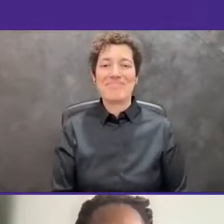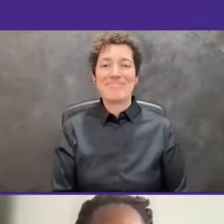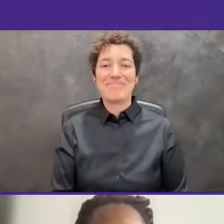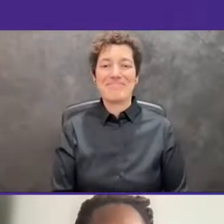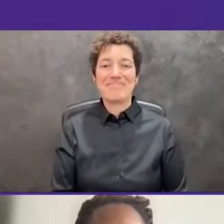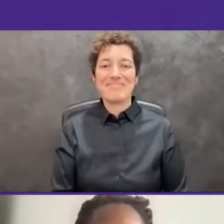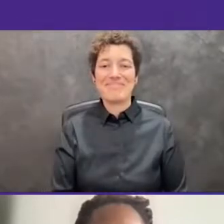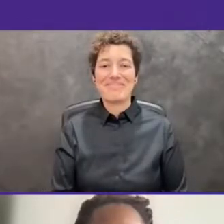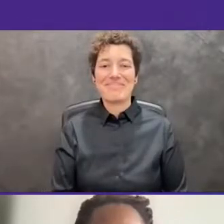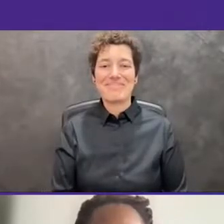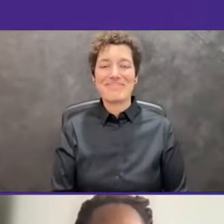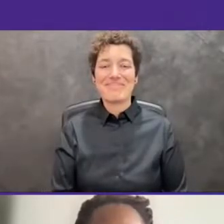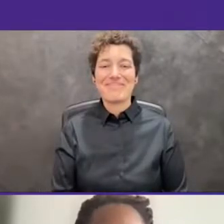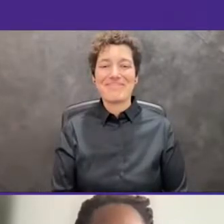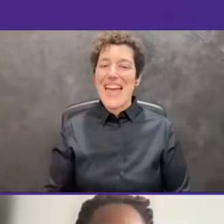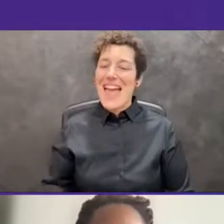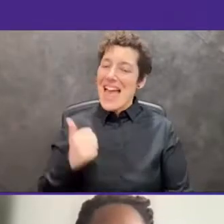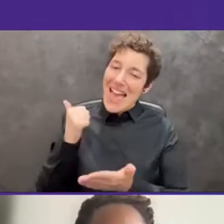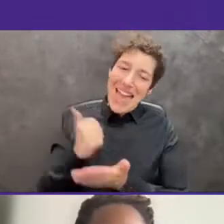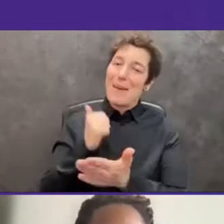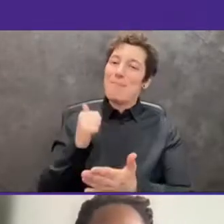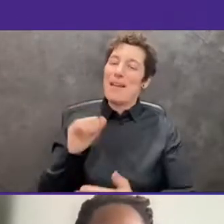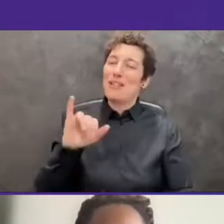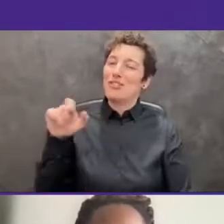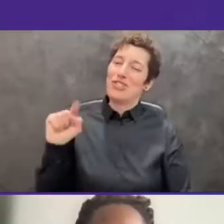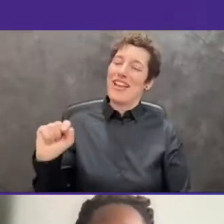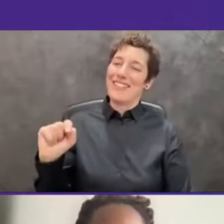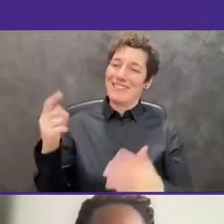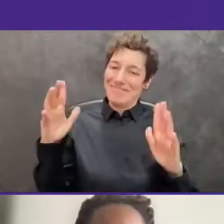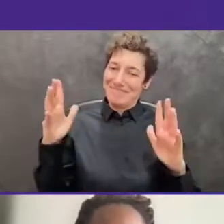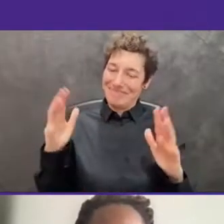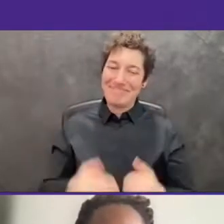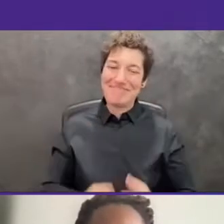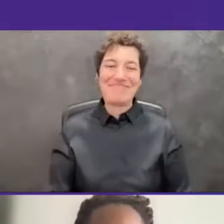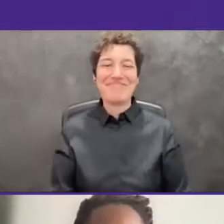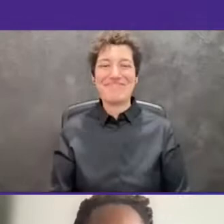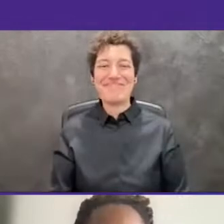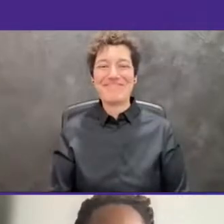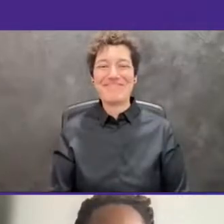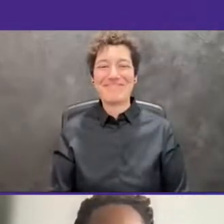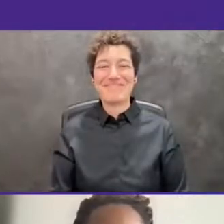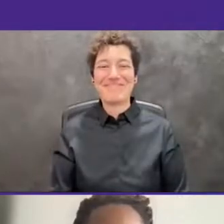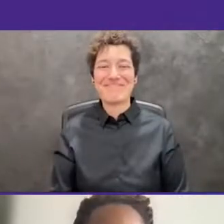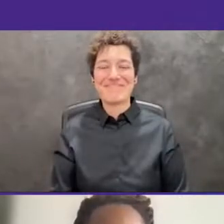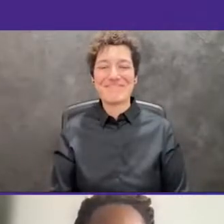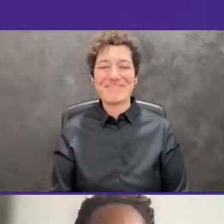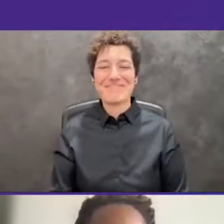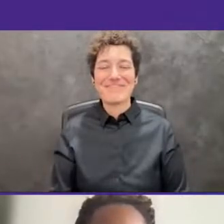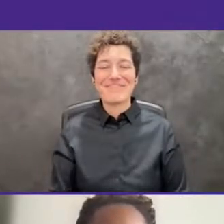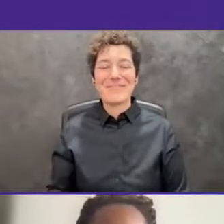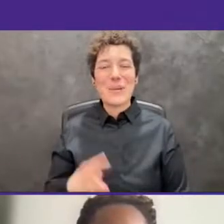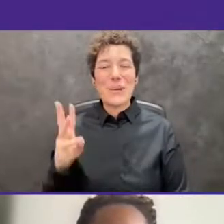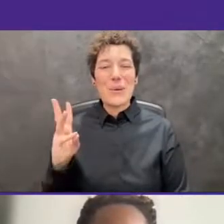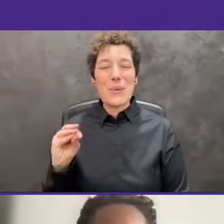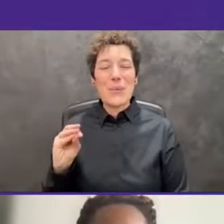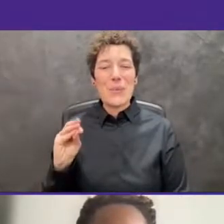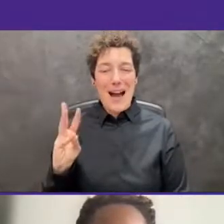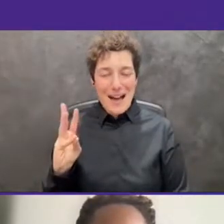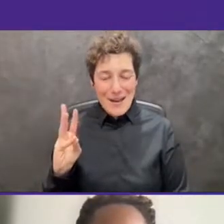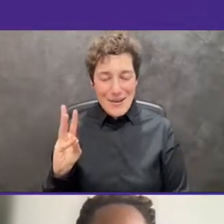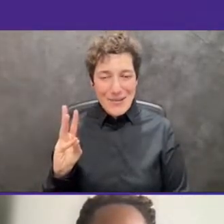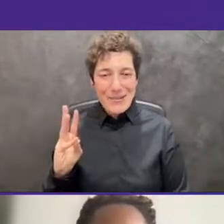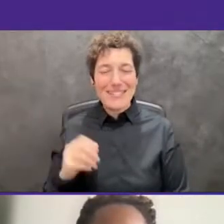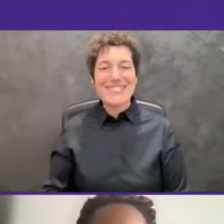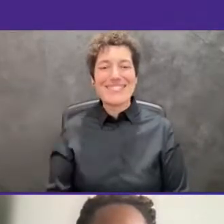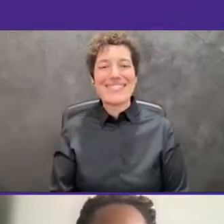Amen, Janet. Wow. Okay. I'm